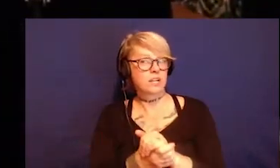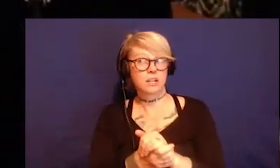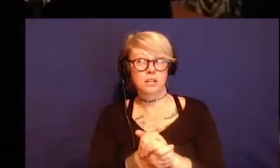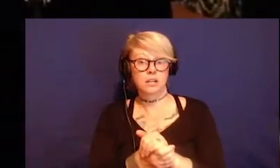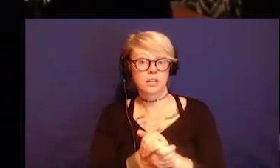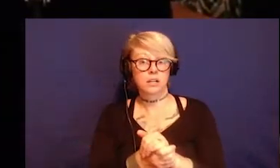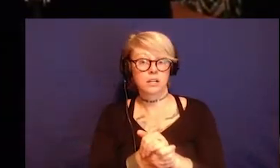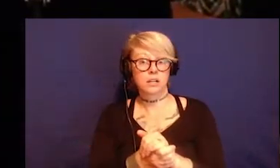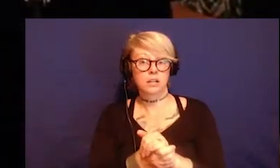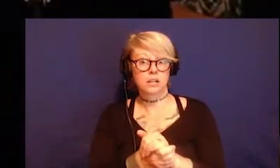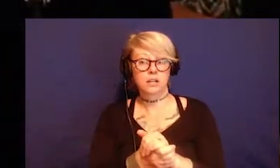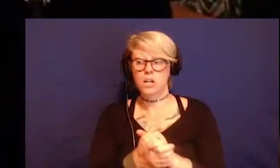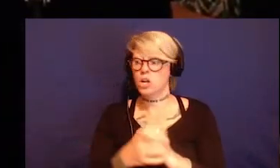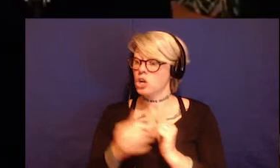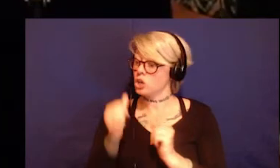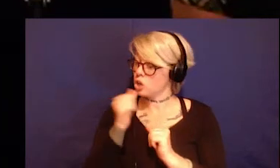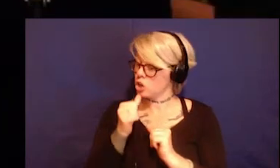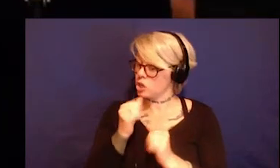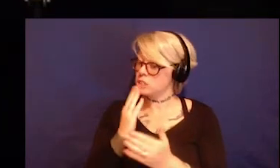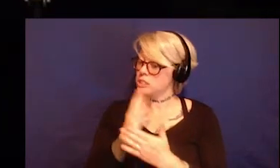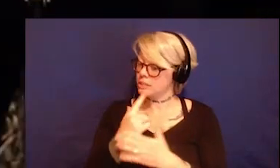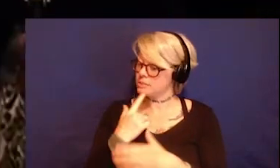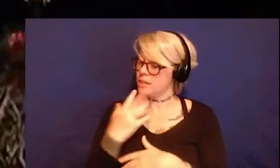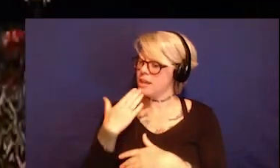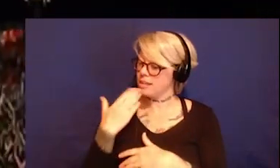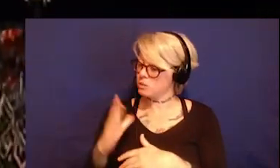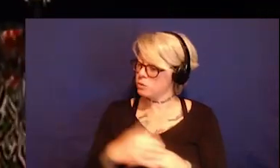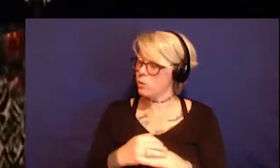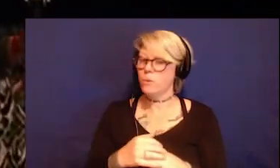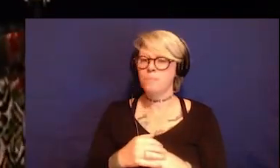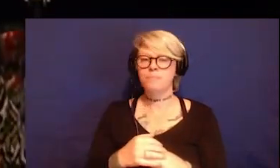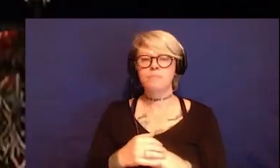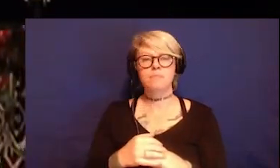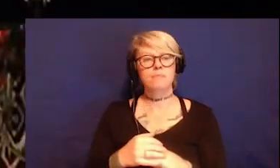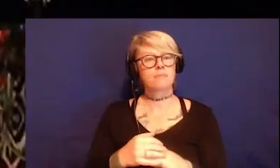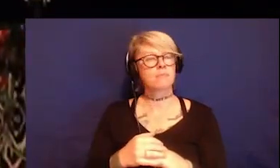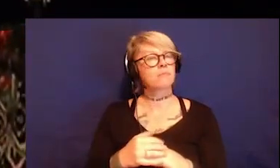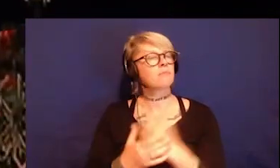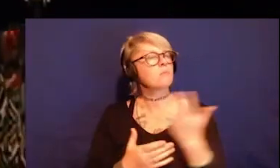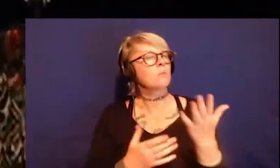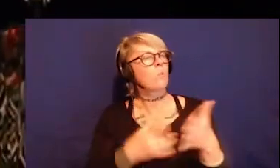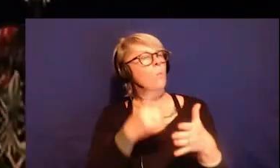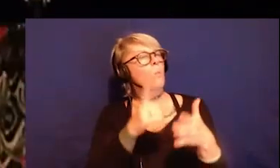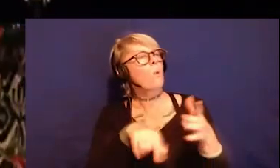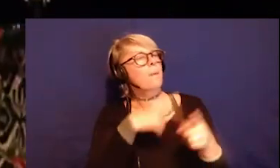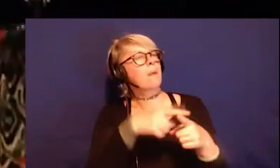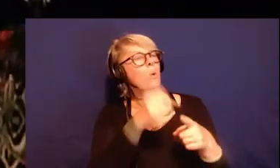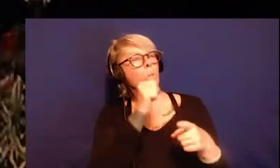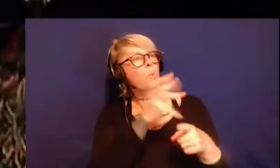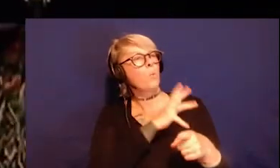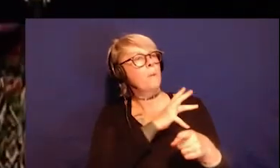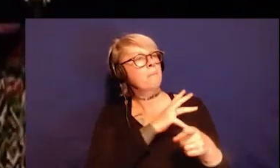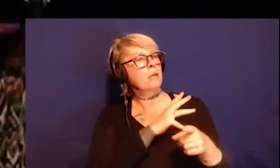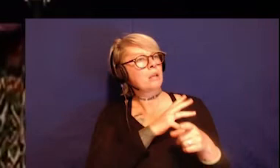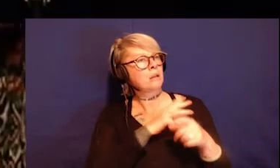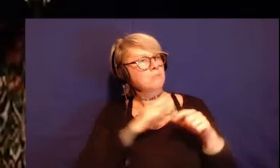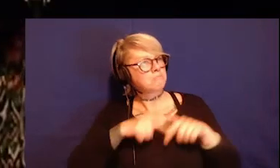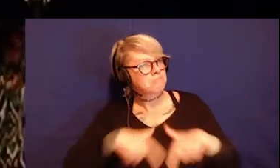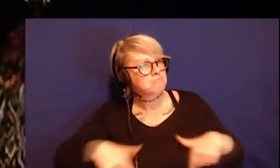Girl, stop saying I don't know. And what about these half-naked women you were